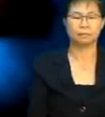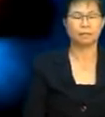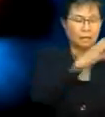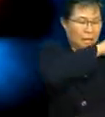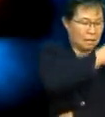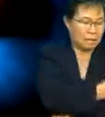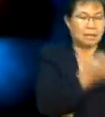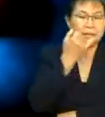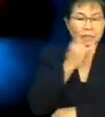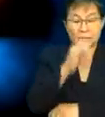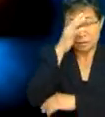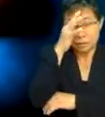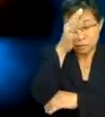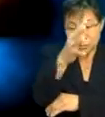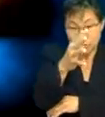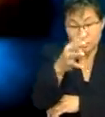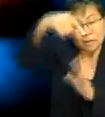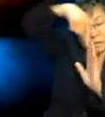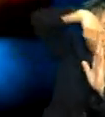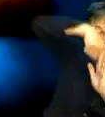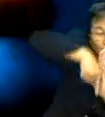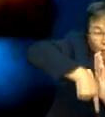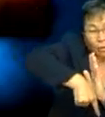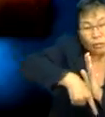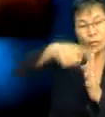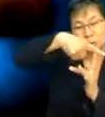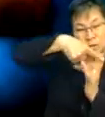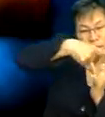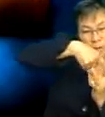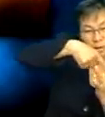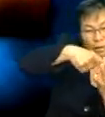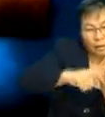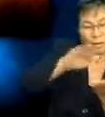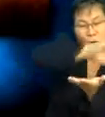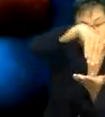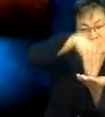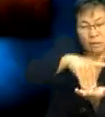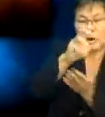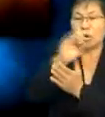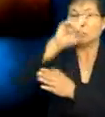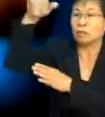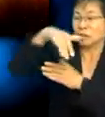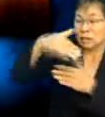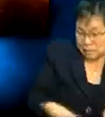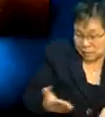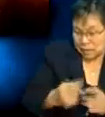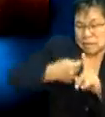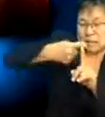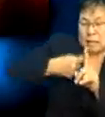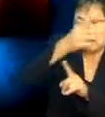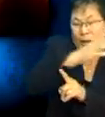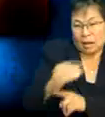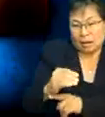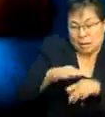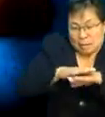Energy is created deep within the core of the sun. It is here that the temperature and